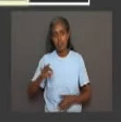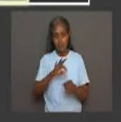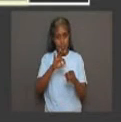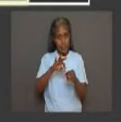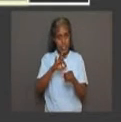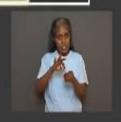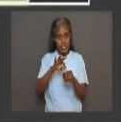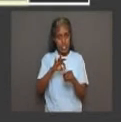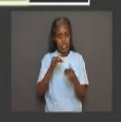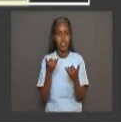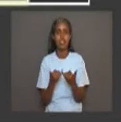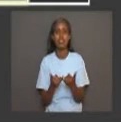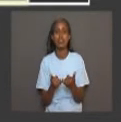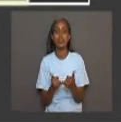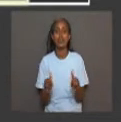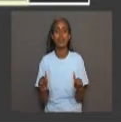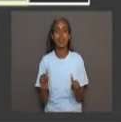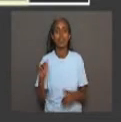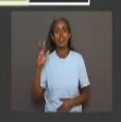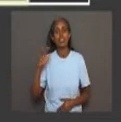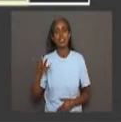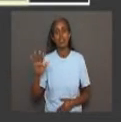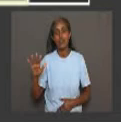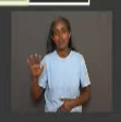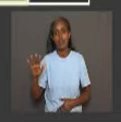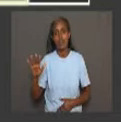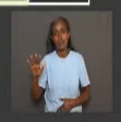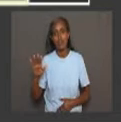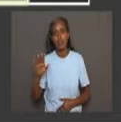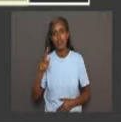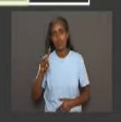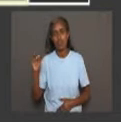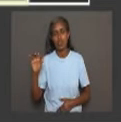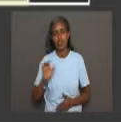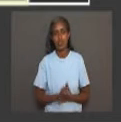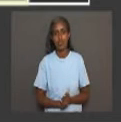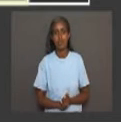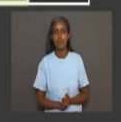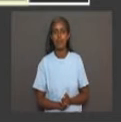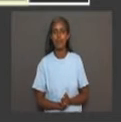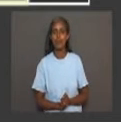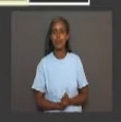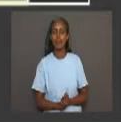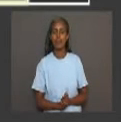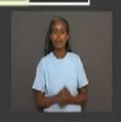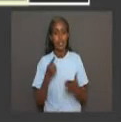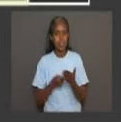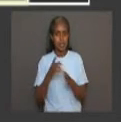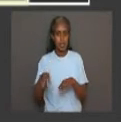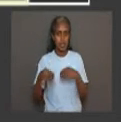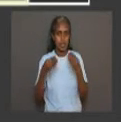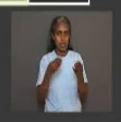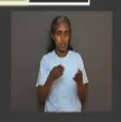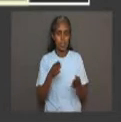tea, divide 35 by 100. This gives